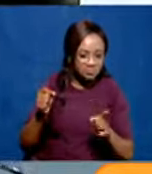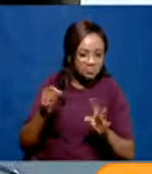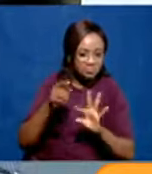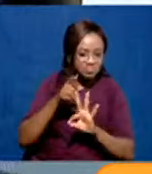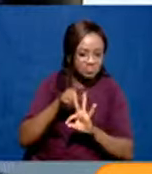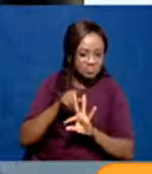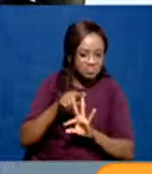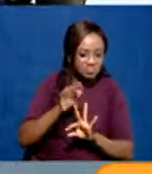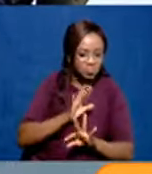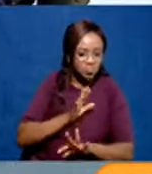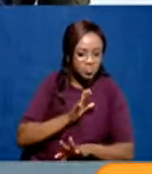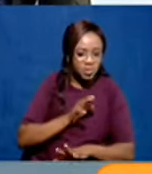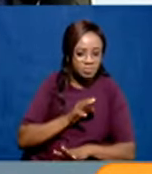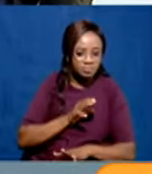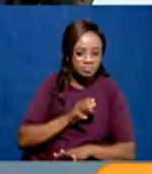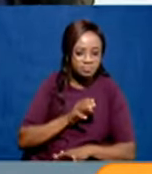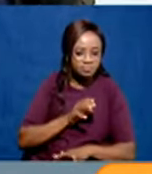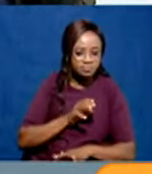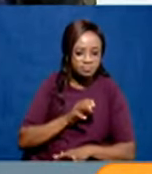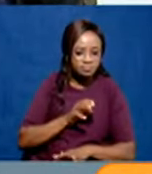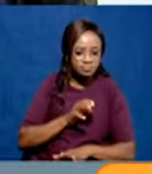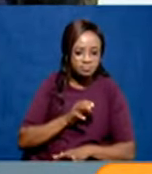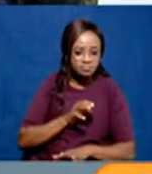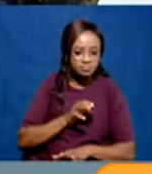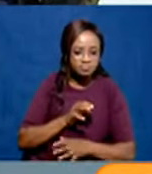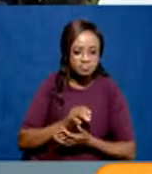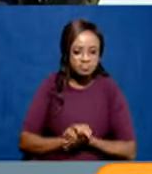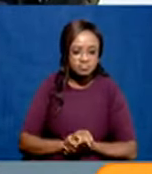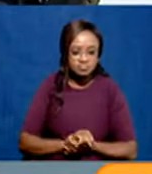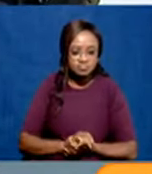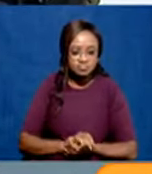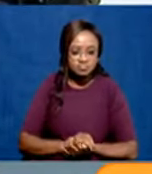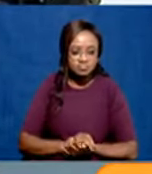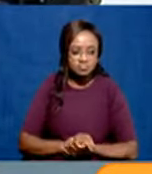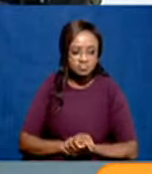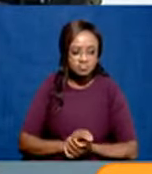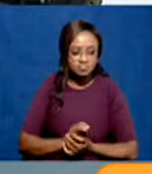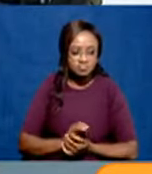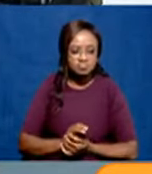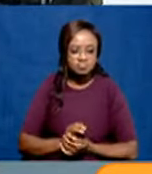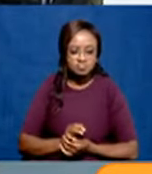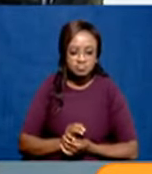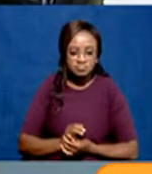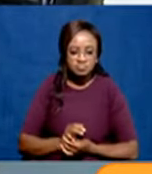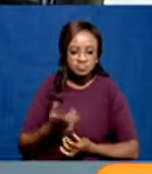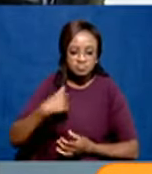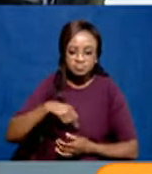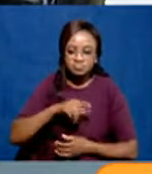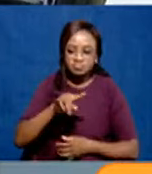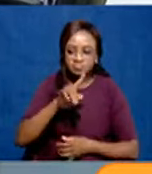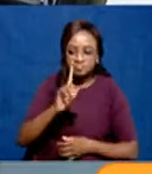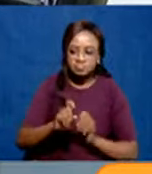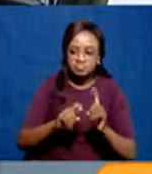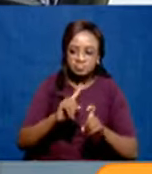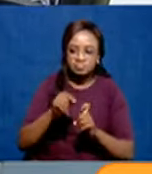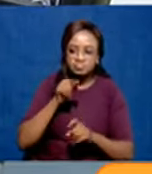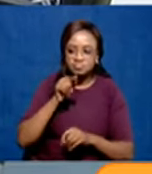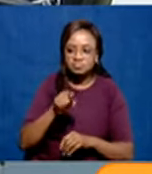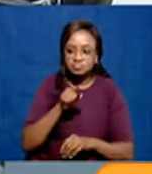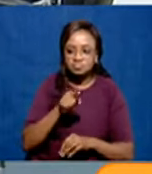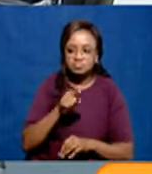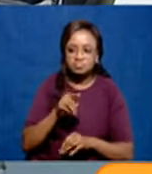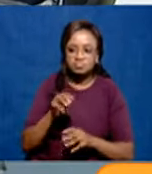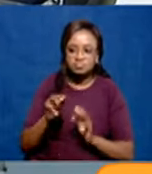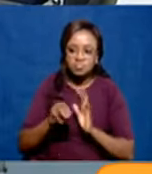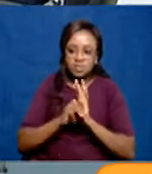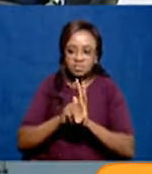Means testing. Record the means testing. Means testing. And whether it's just speculative, then means testing, again, is a pretty well-known scientific method.